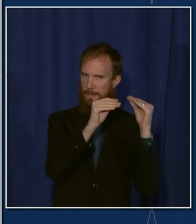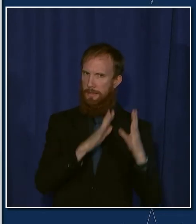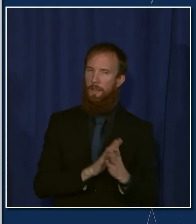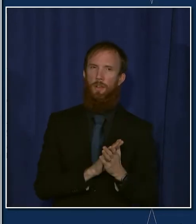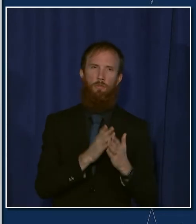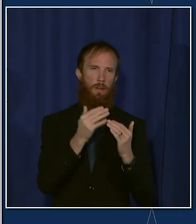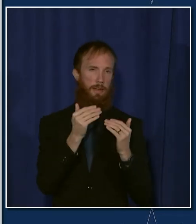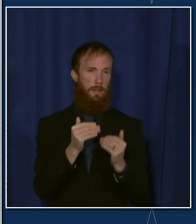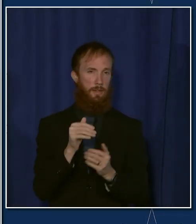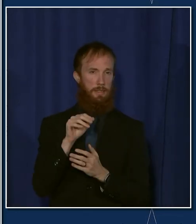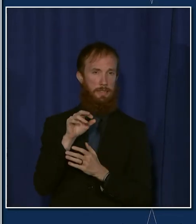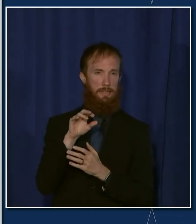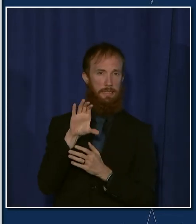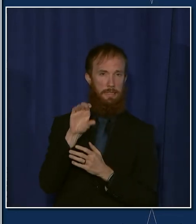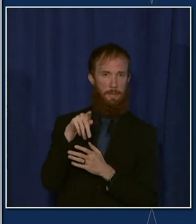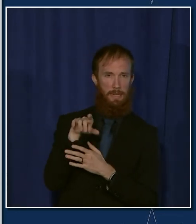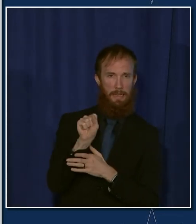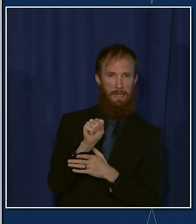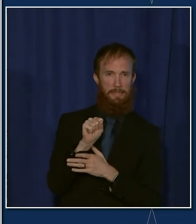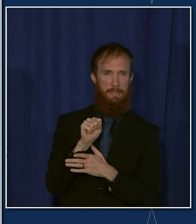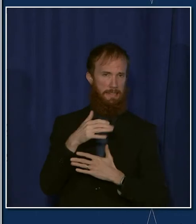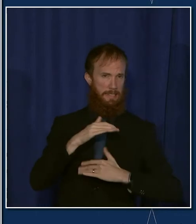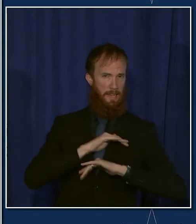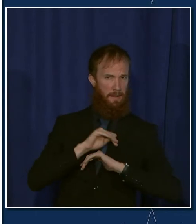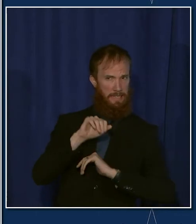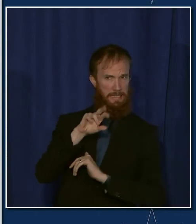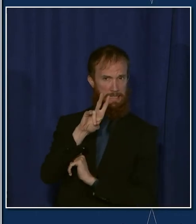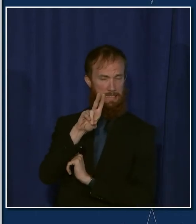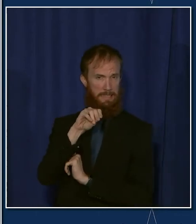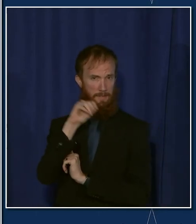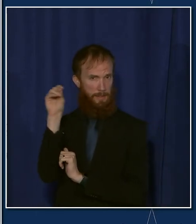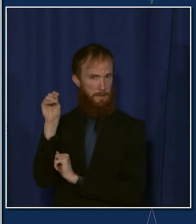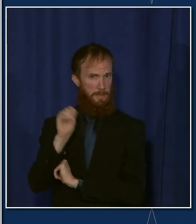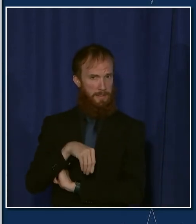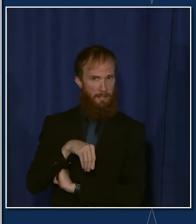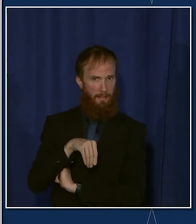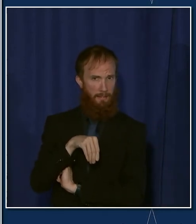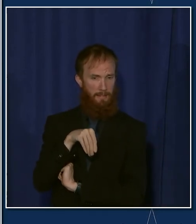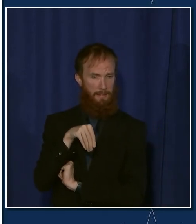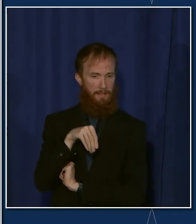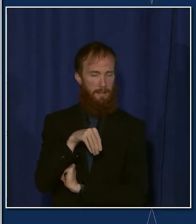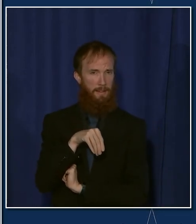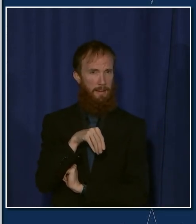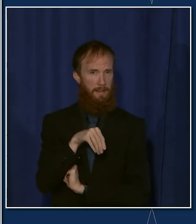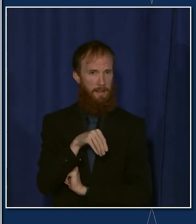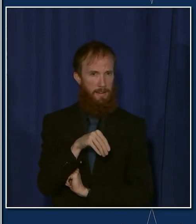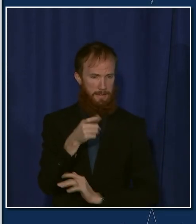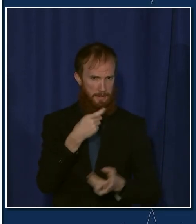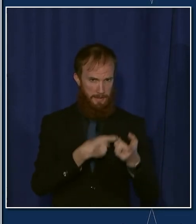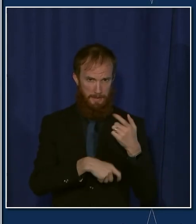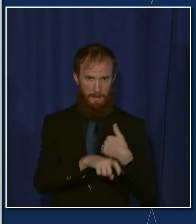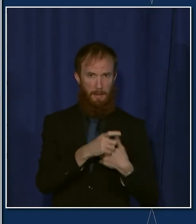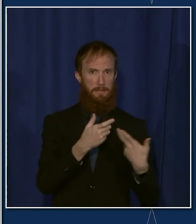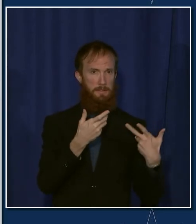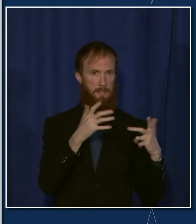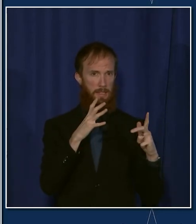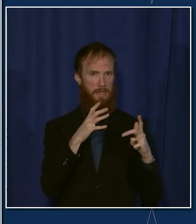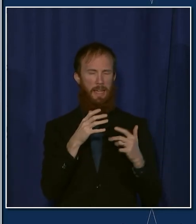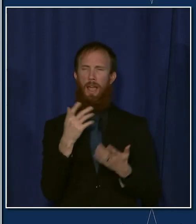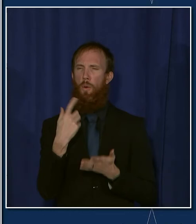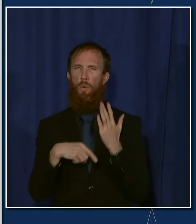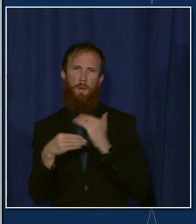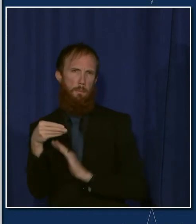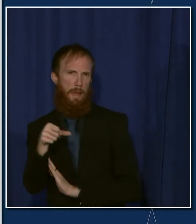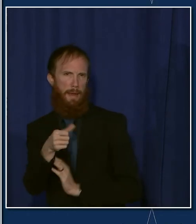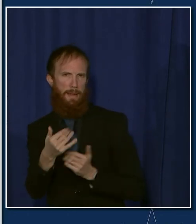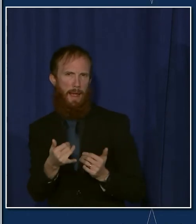now CPS has about 70%, maybe 70% coverage when there's a sub, and what are you paying now? And how does